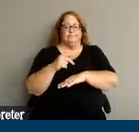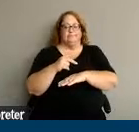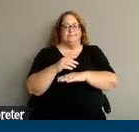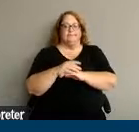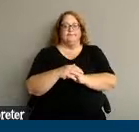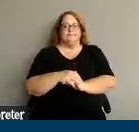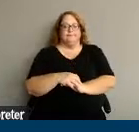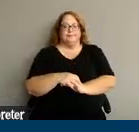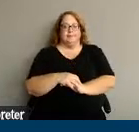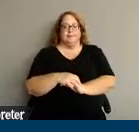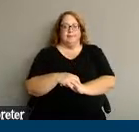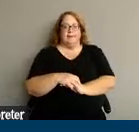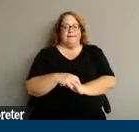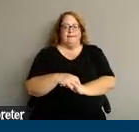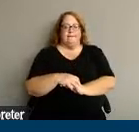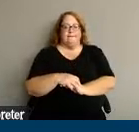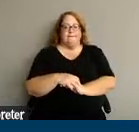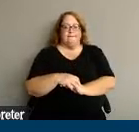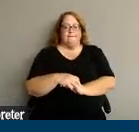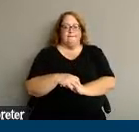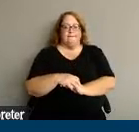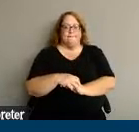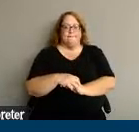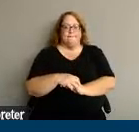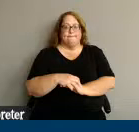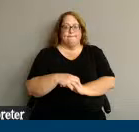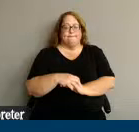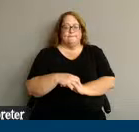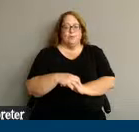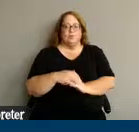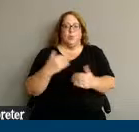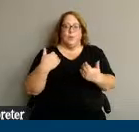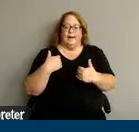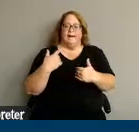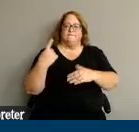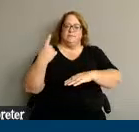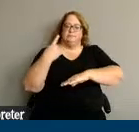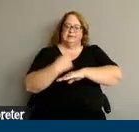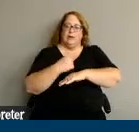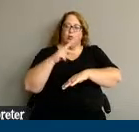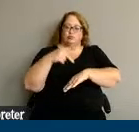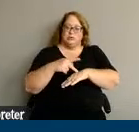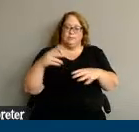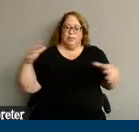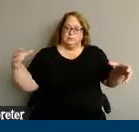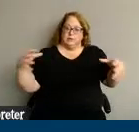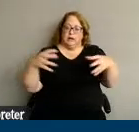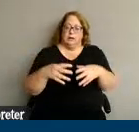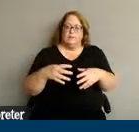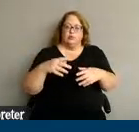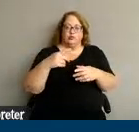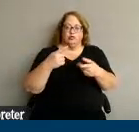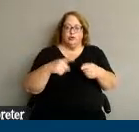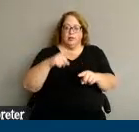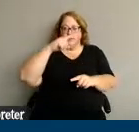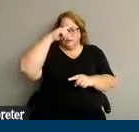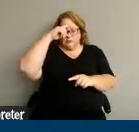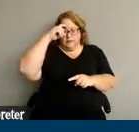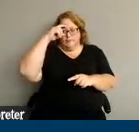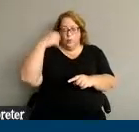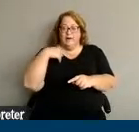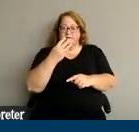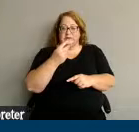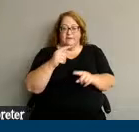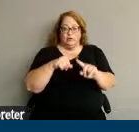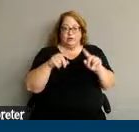Institute. It is a day where principals are able to come together throughout the county in the summer, and we do have